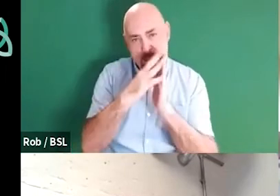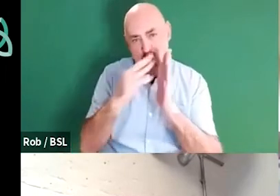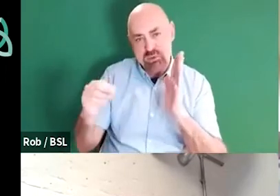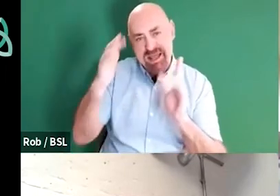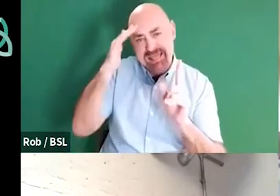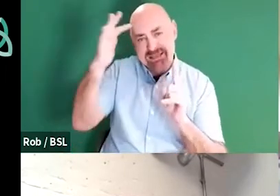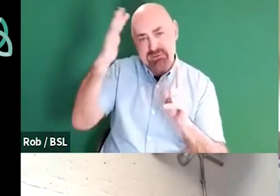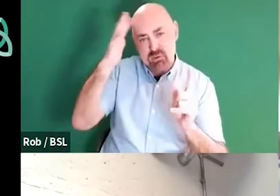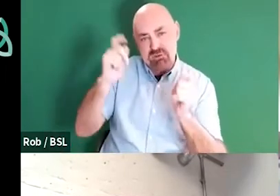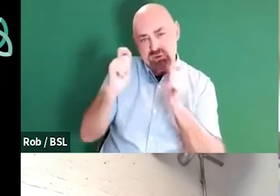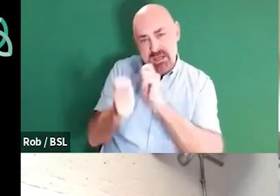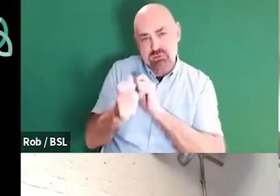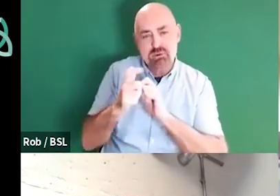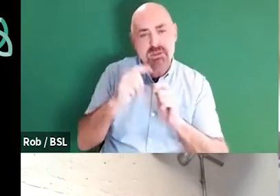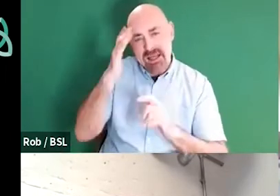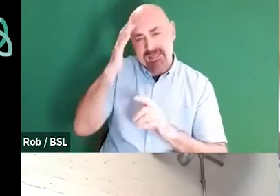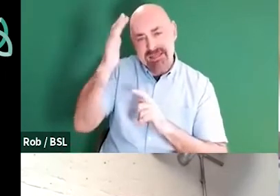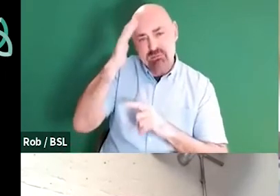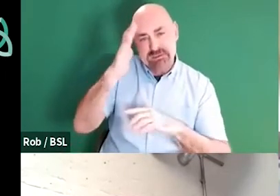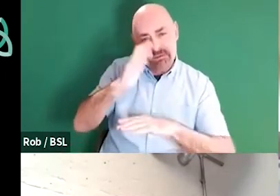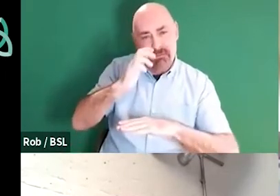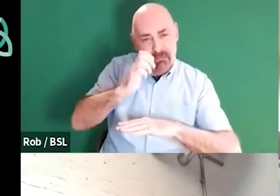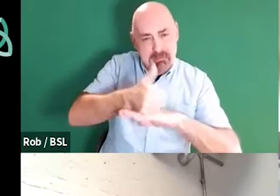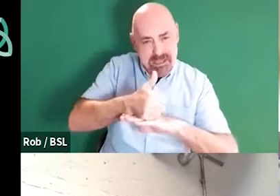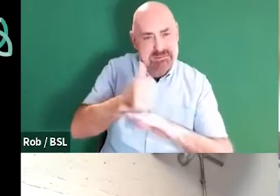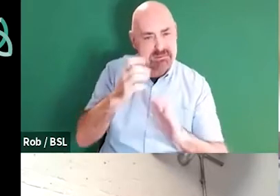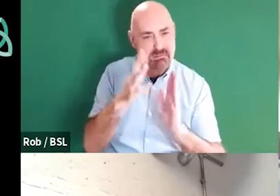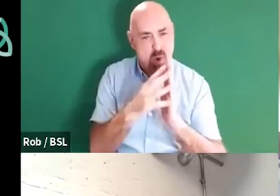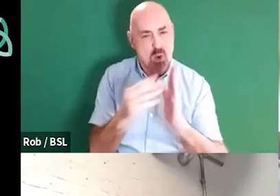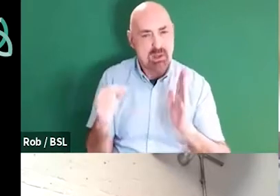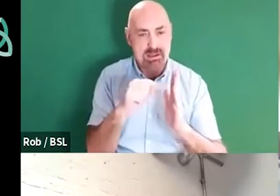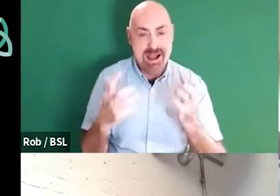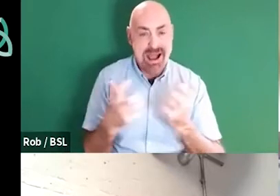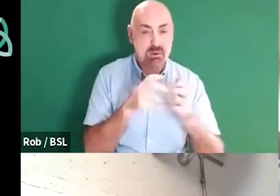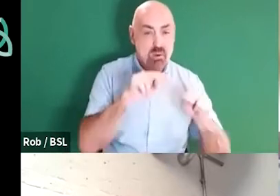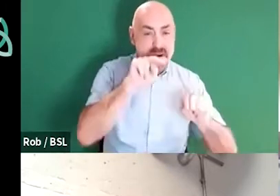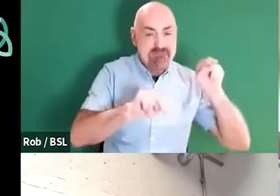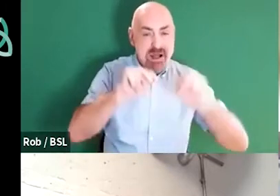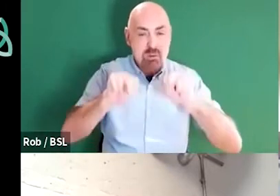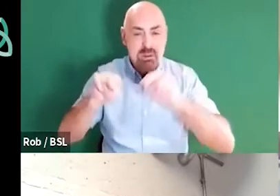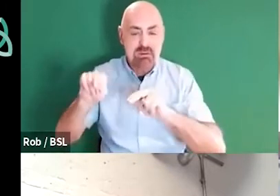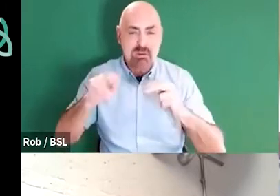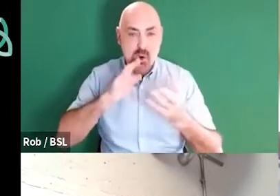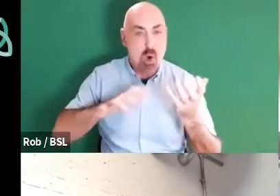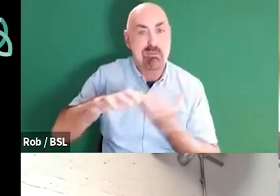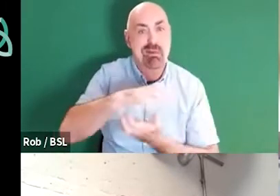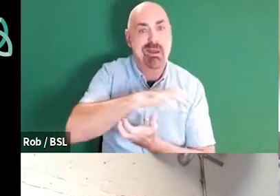theory-based evaluation, and generally models to evaluate quite complex programs such as